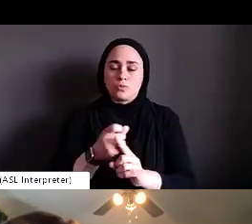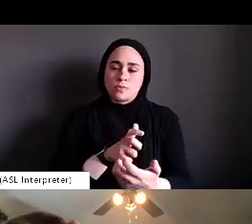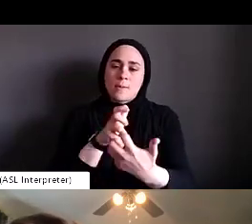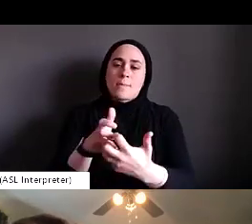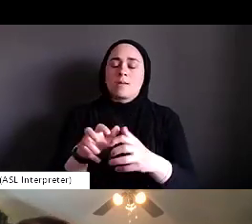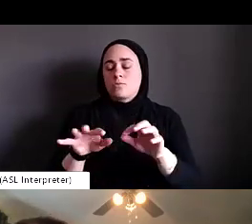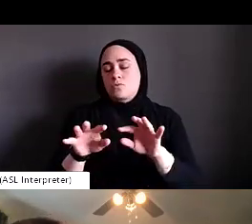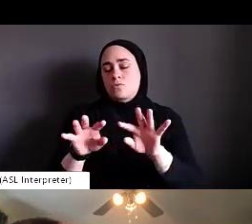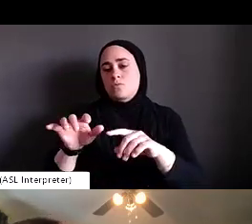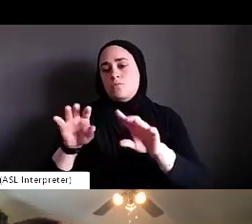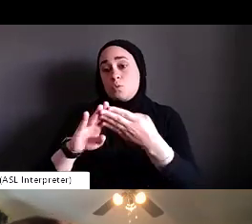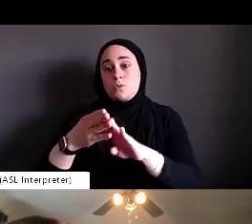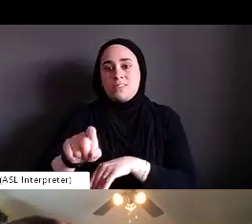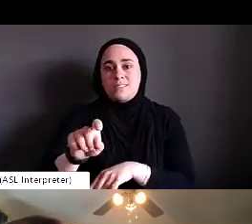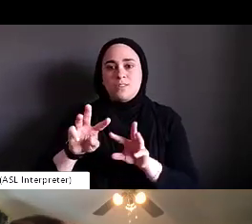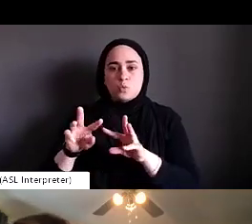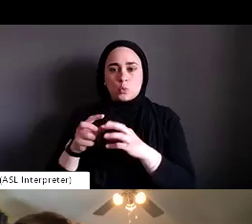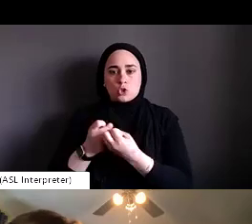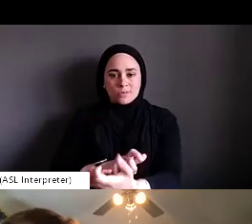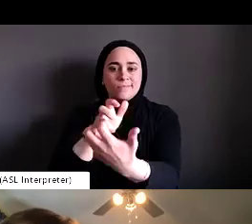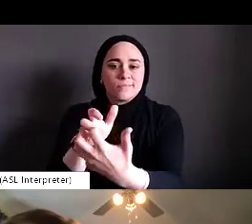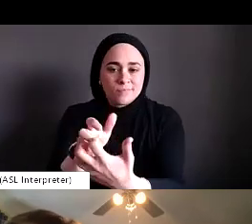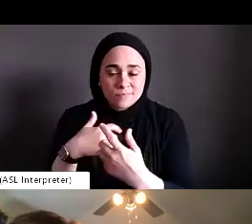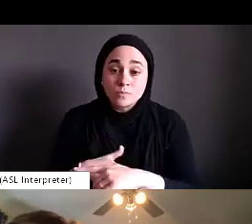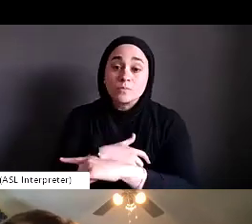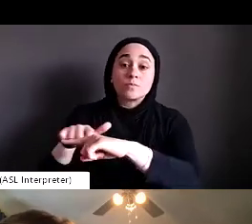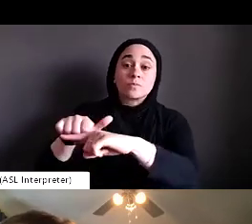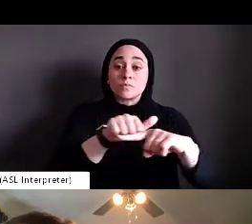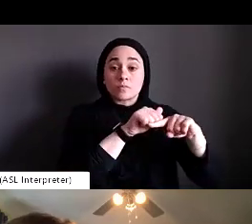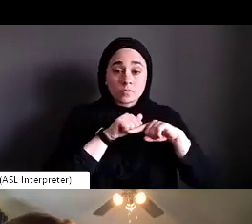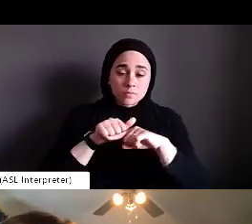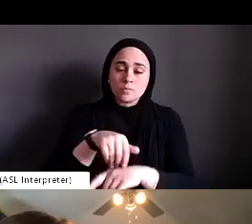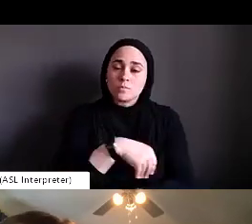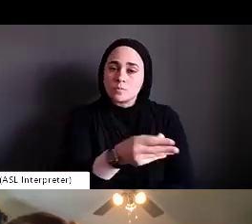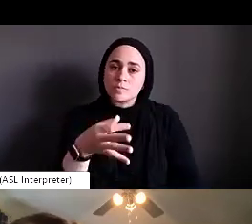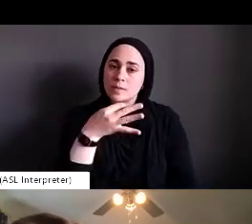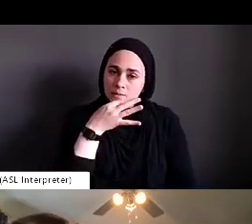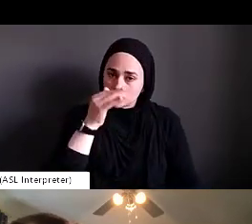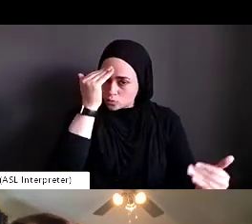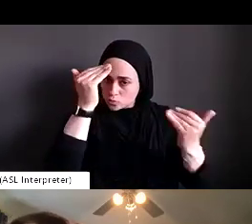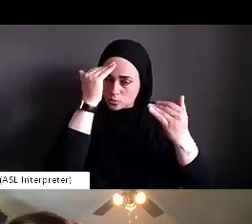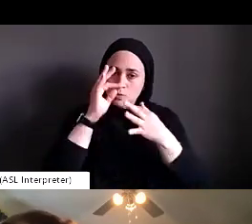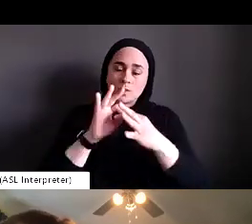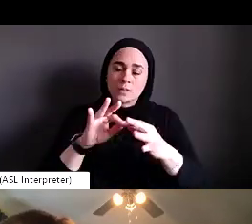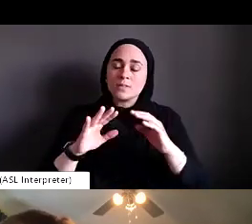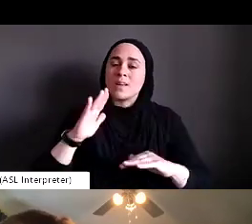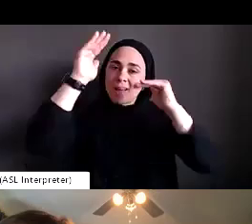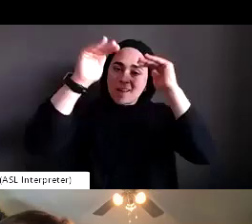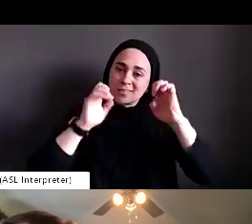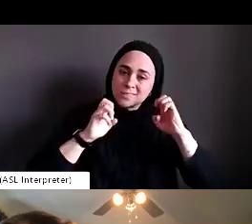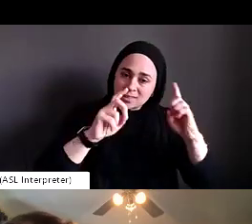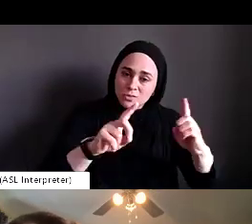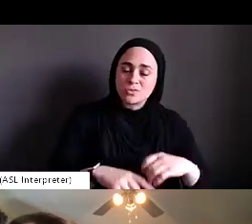communities. When we train them, we provide them with expert knowledge on adult education, on